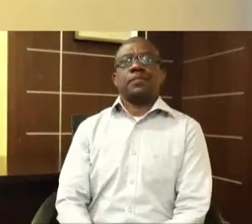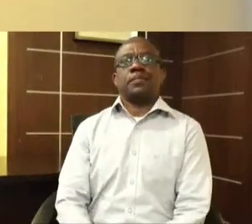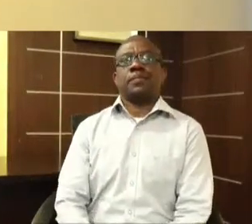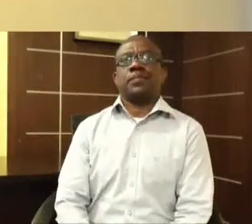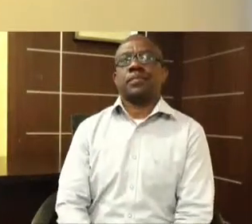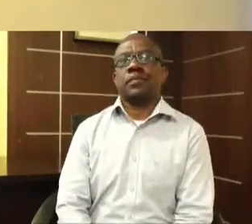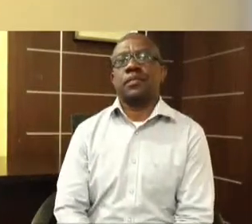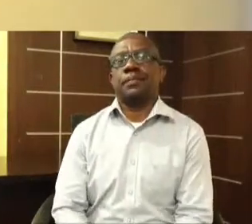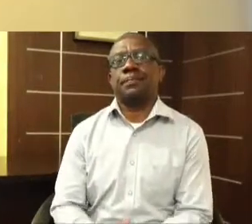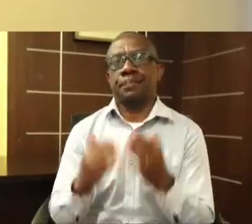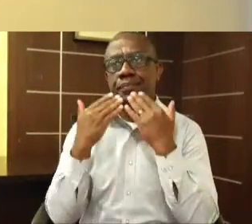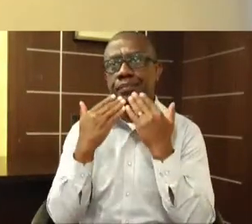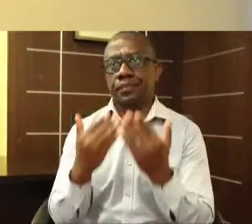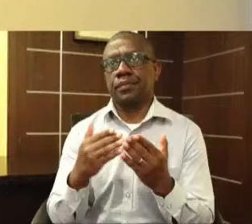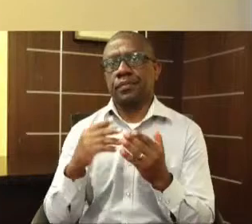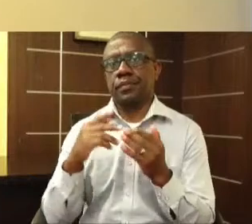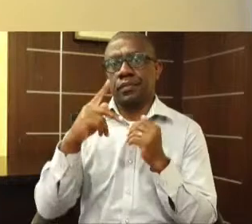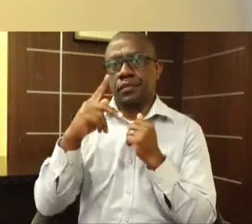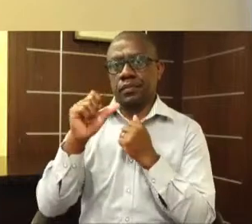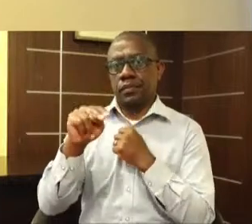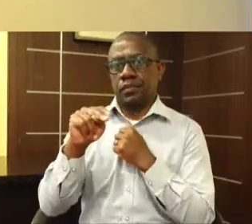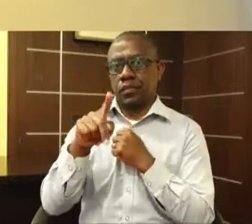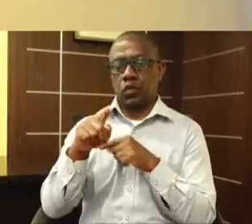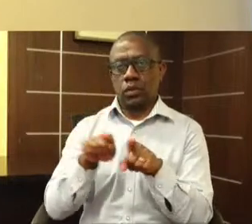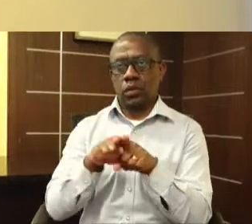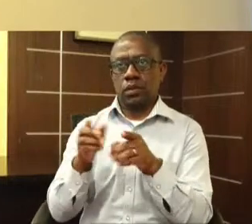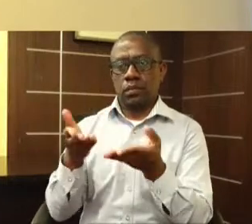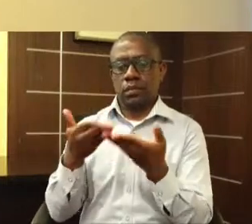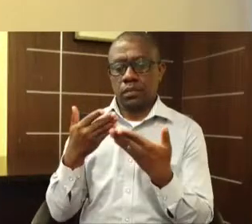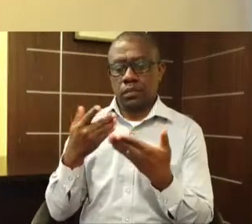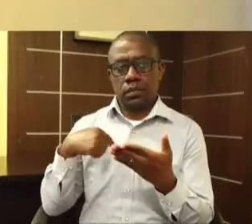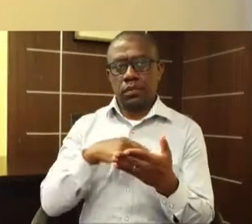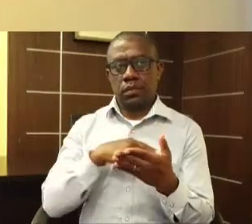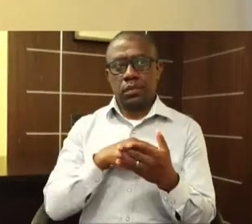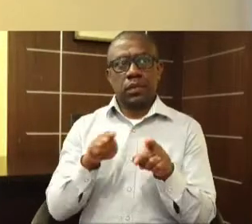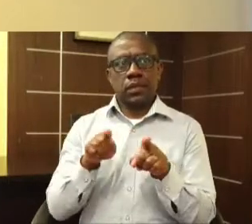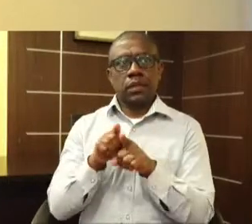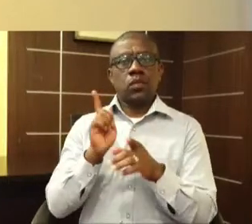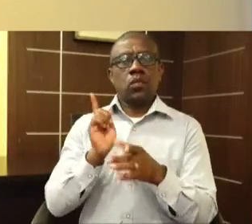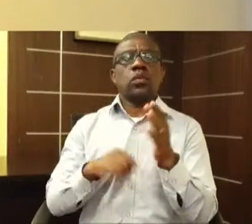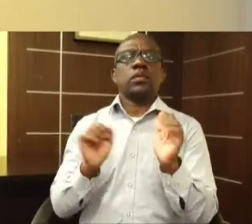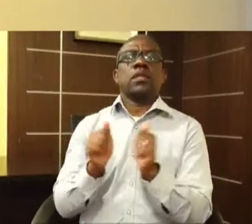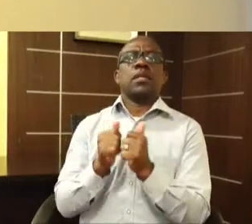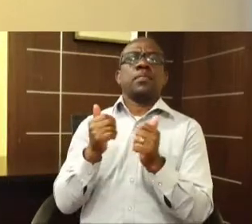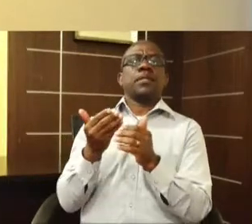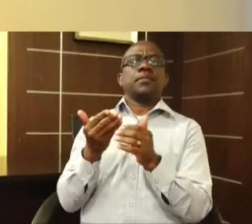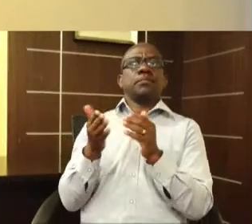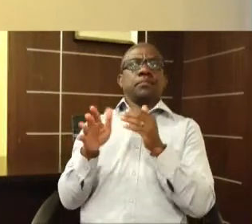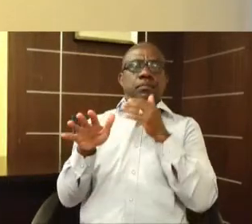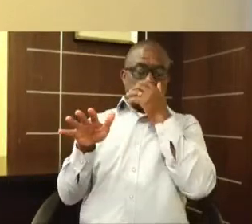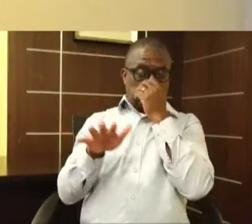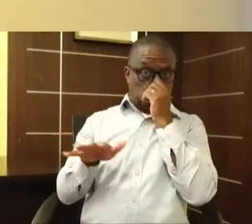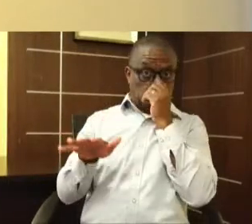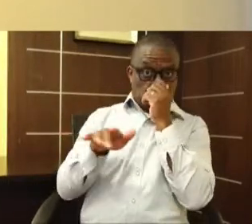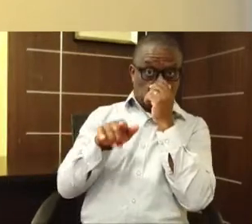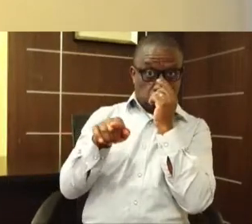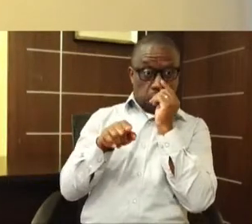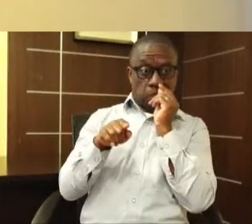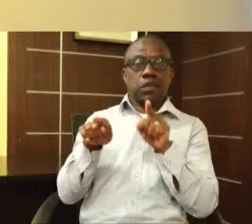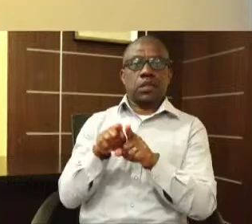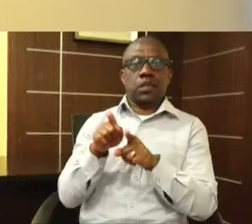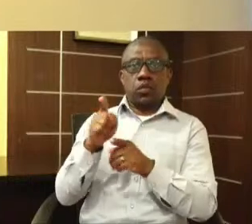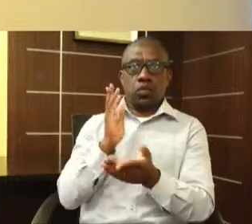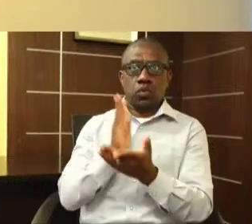So thank you very much, Ken, for giving us an interlude of what is happening behind the scenes. And like you have rightly